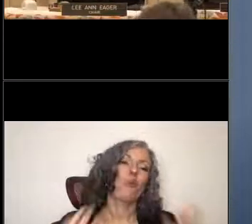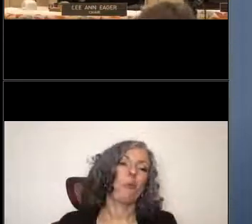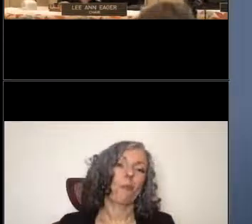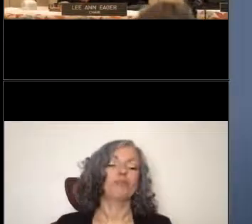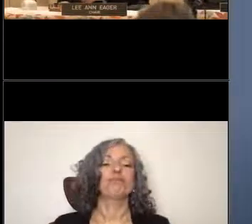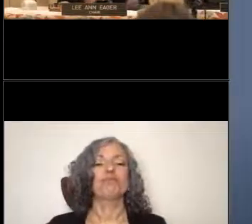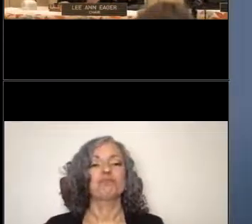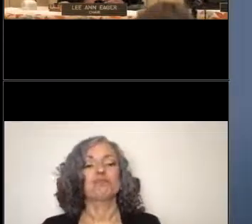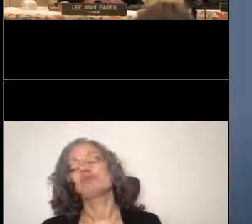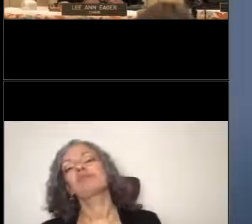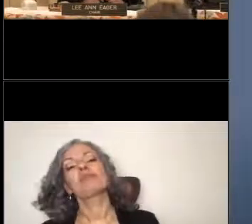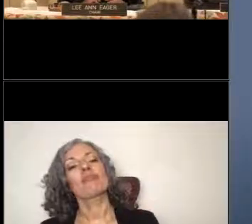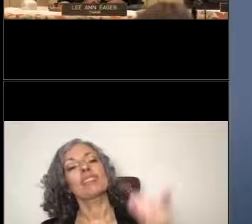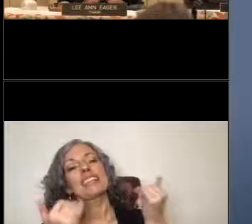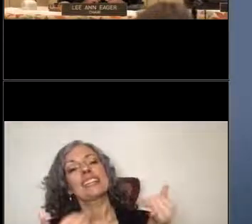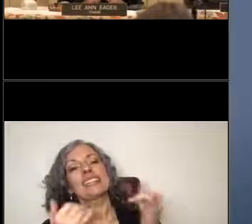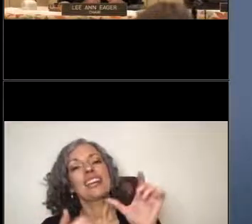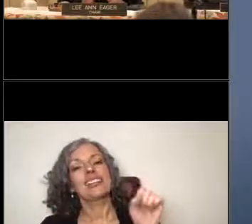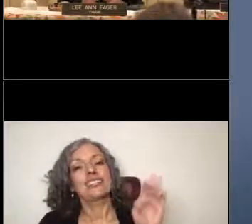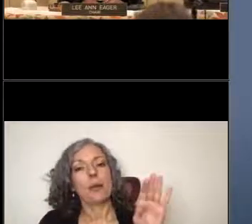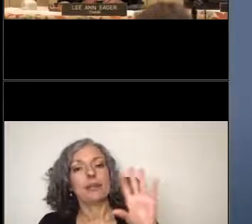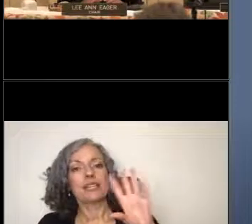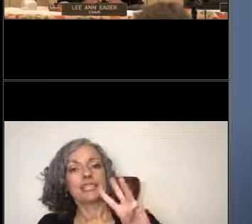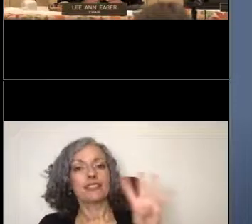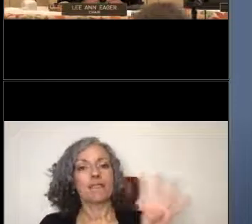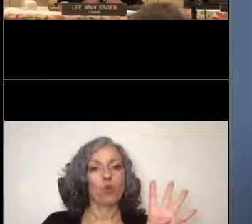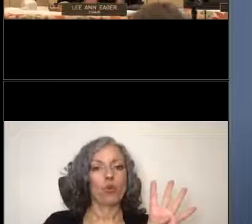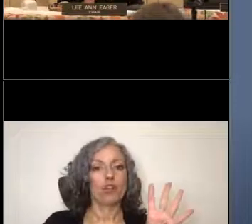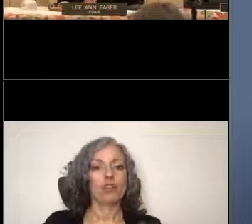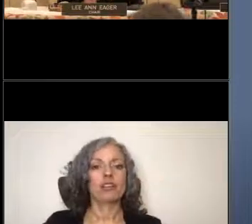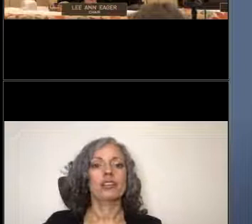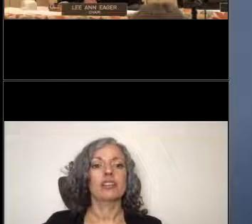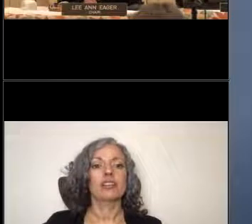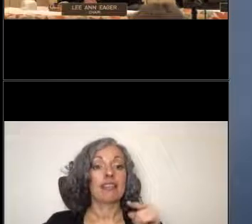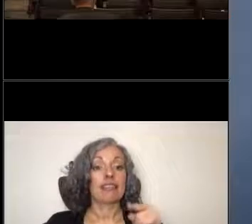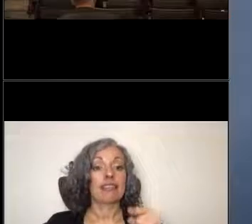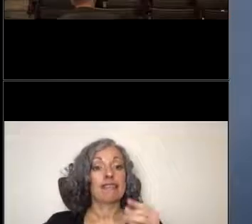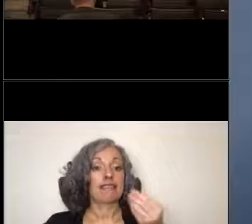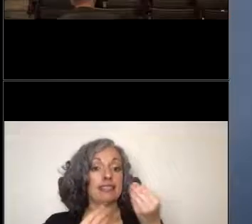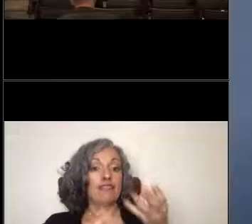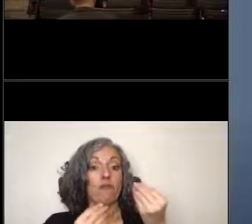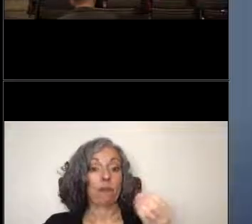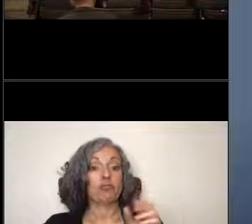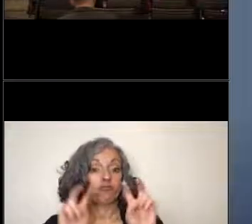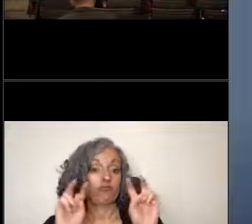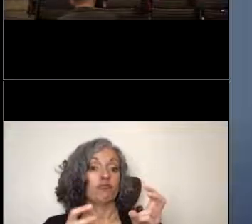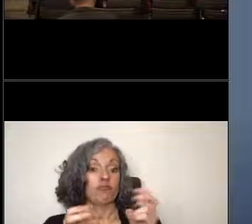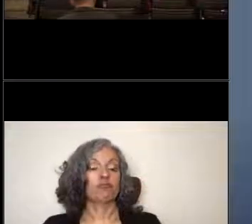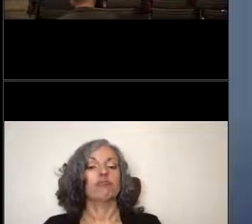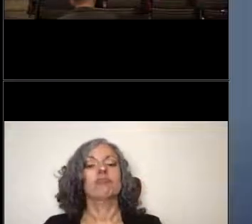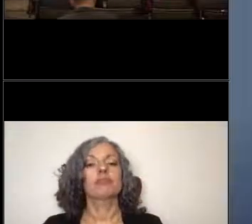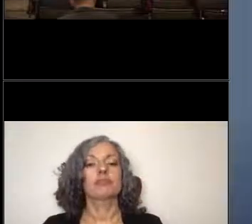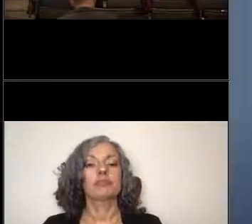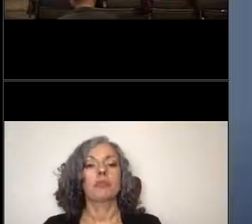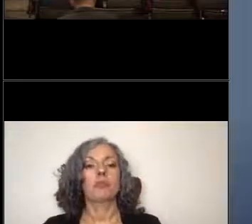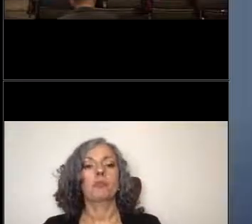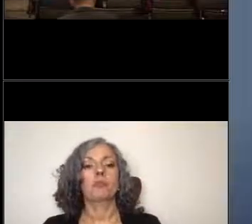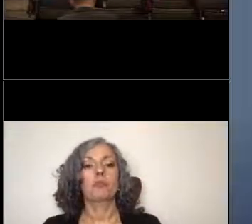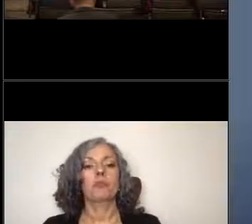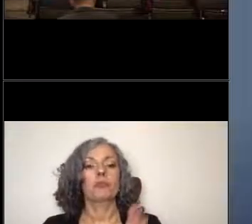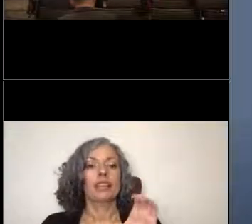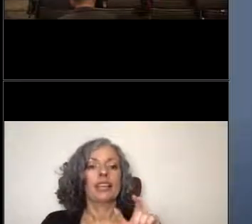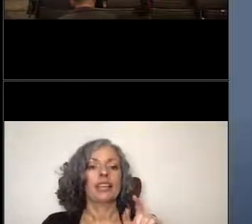we are on tab 64. Laura. Commissioners, this is an informational item. Marlon Flournoy from Caltrans Division of